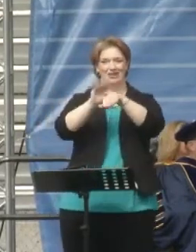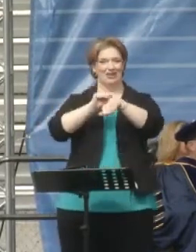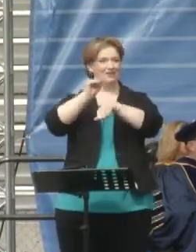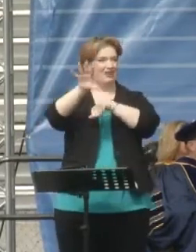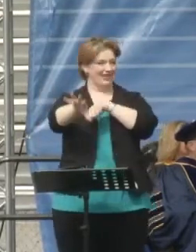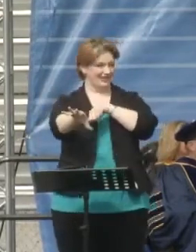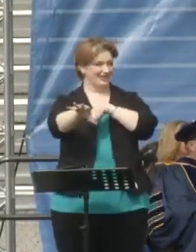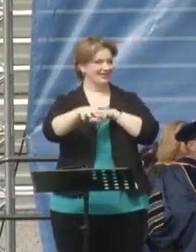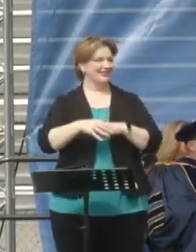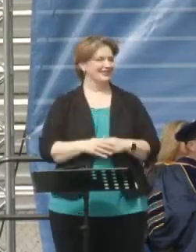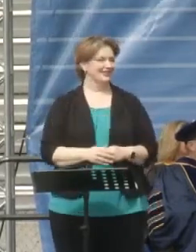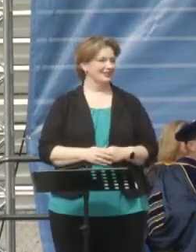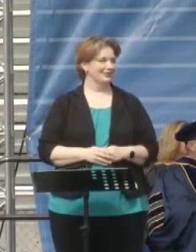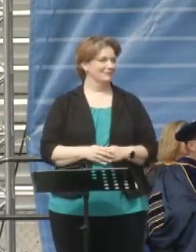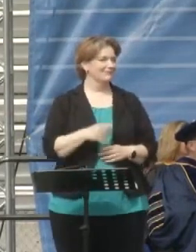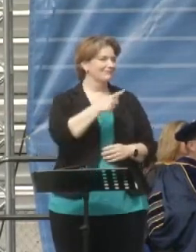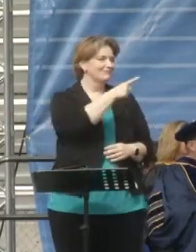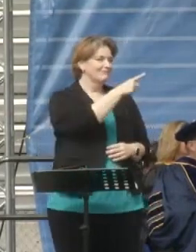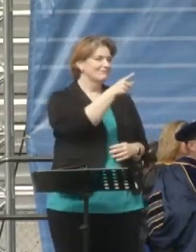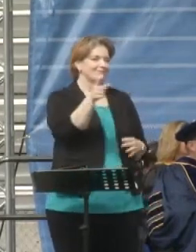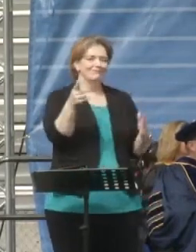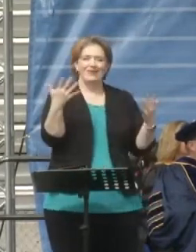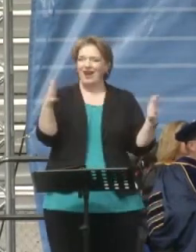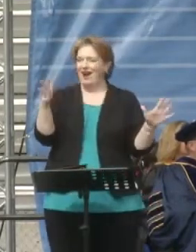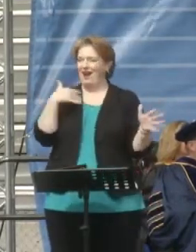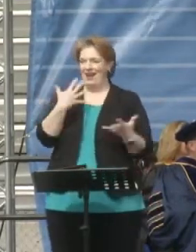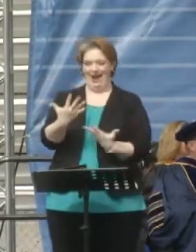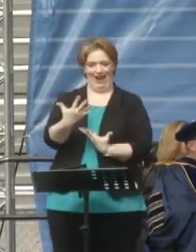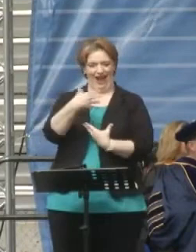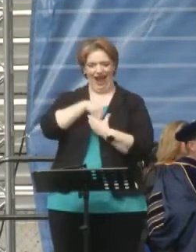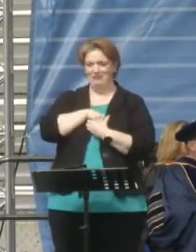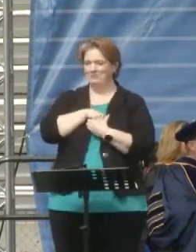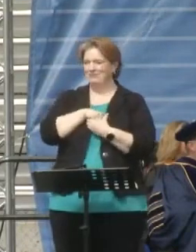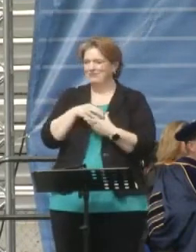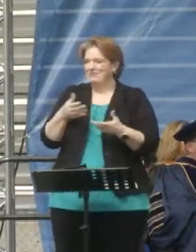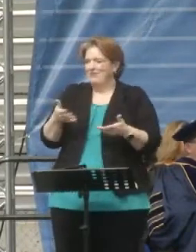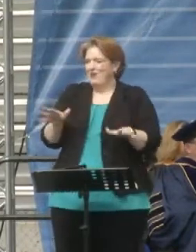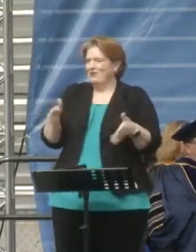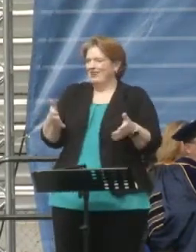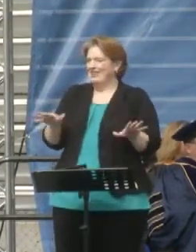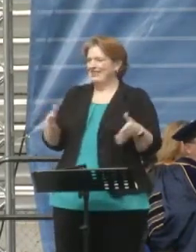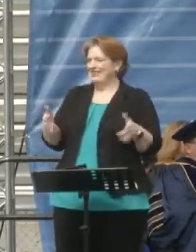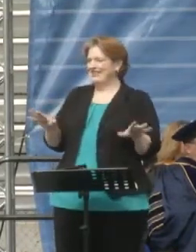one perhaps that you have embodied more than any generation before you,